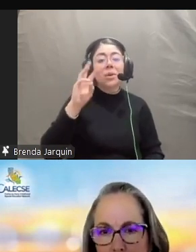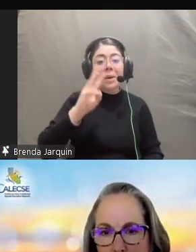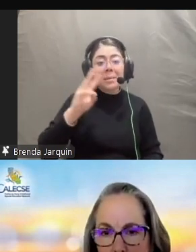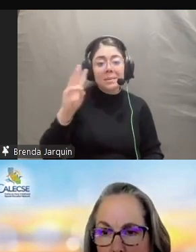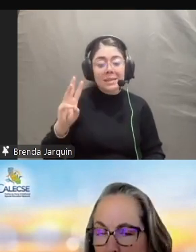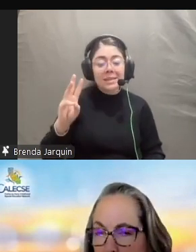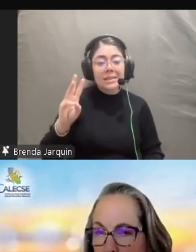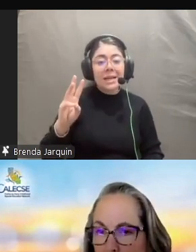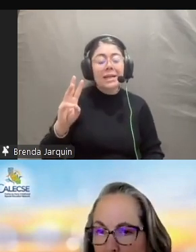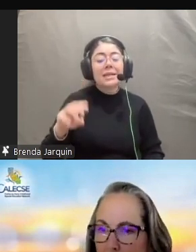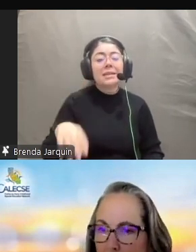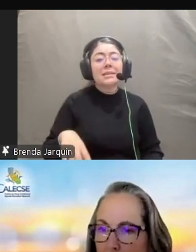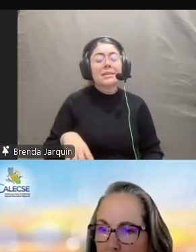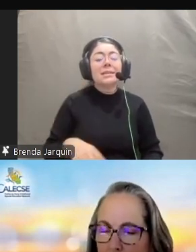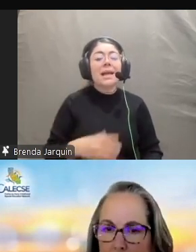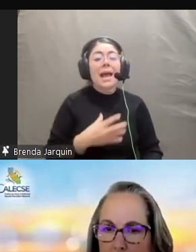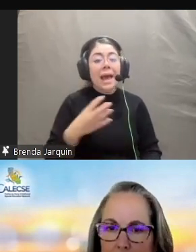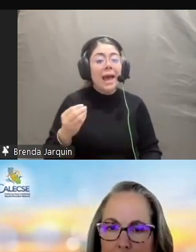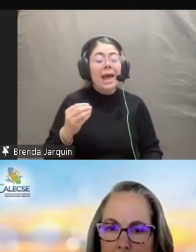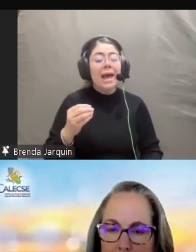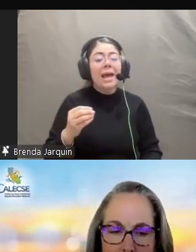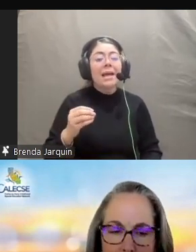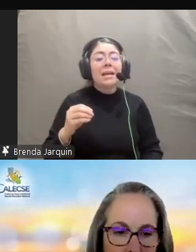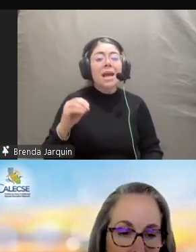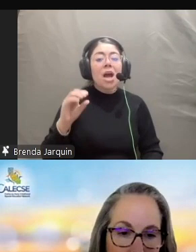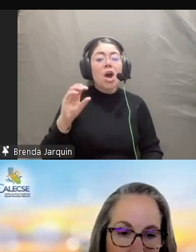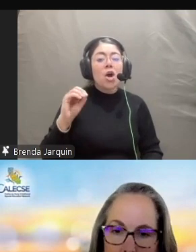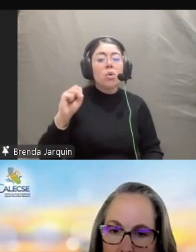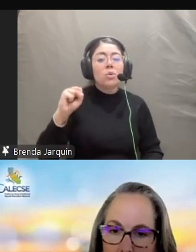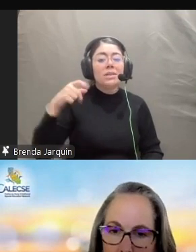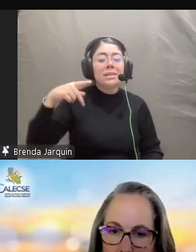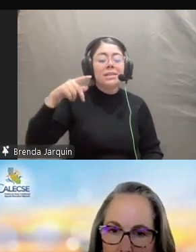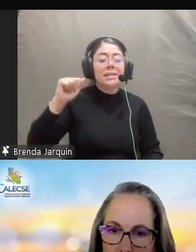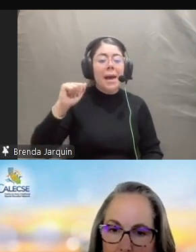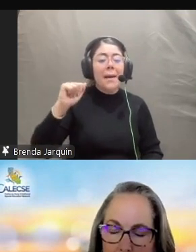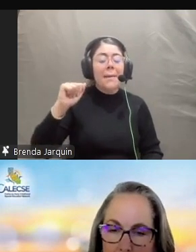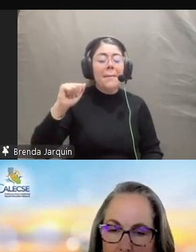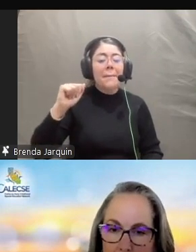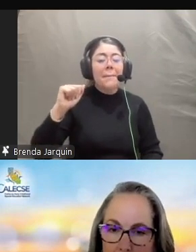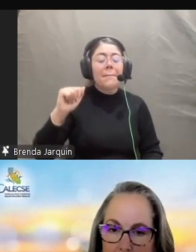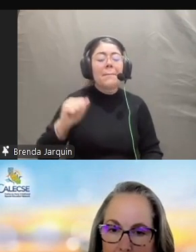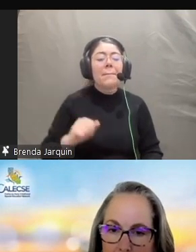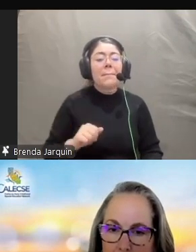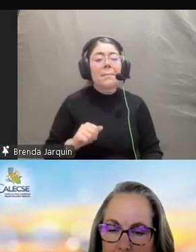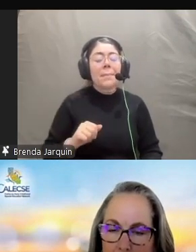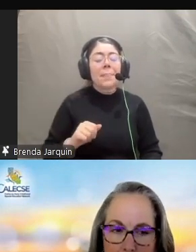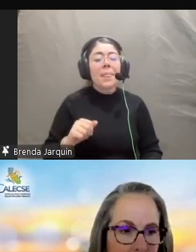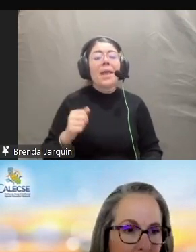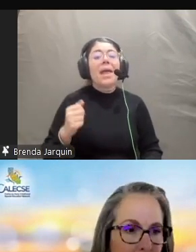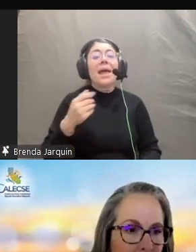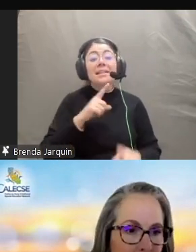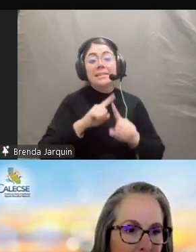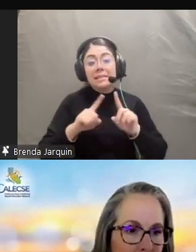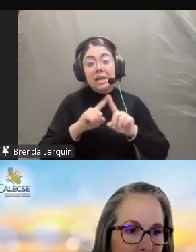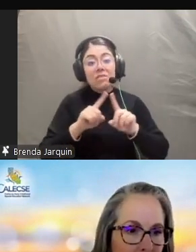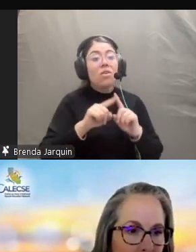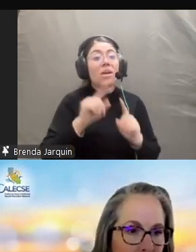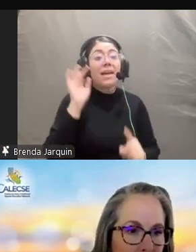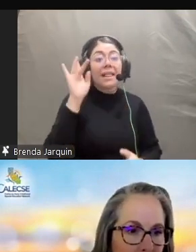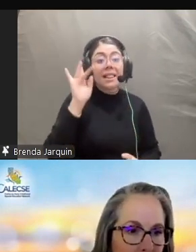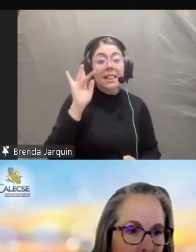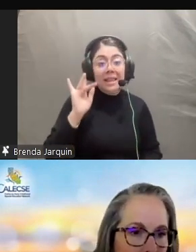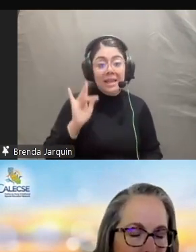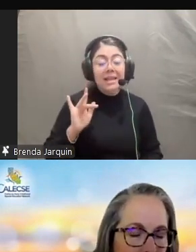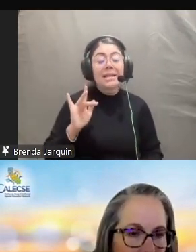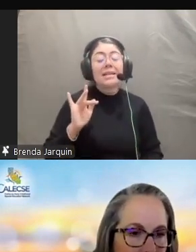Office of Special Education Programs, and different things that we have linked throughout this document. Some